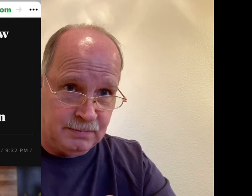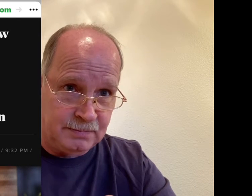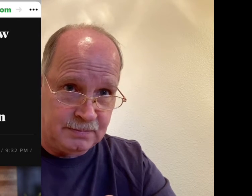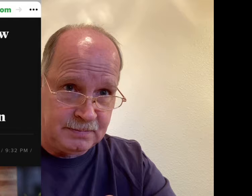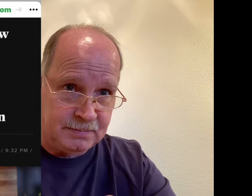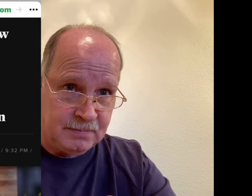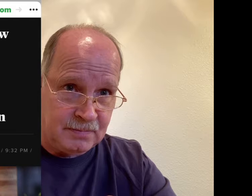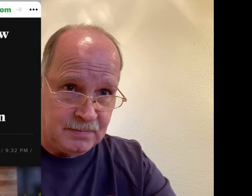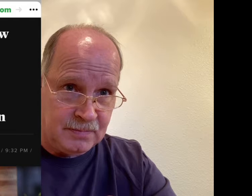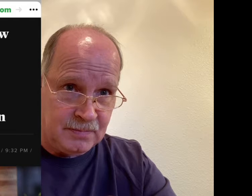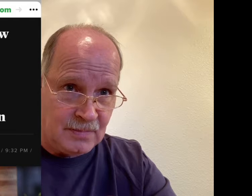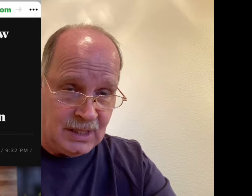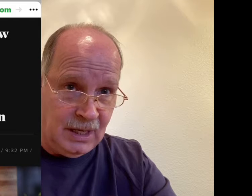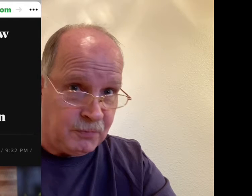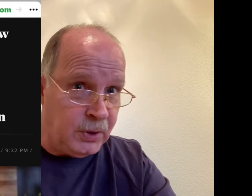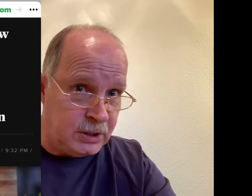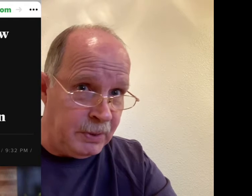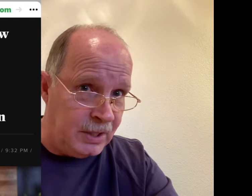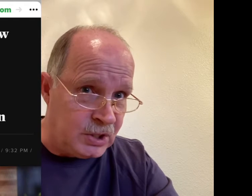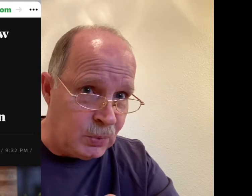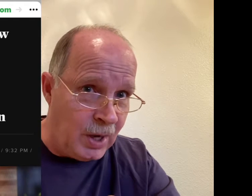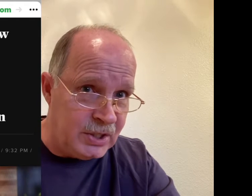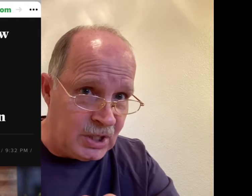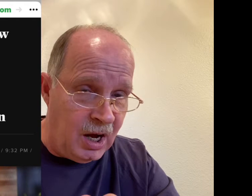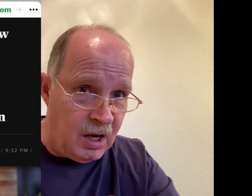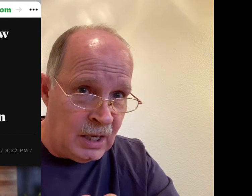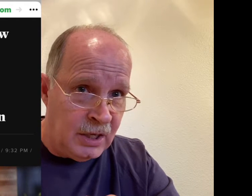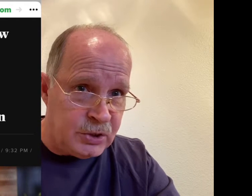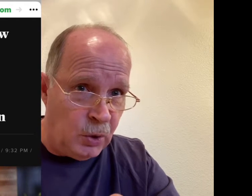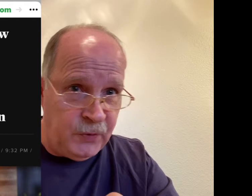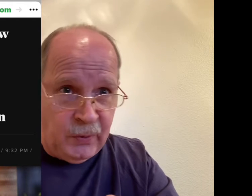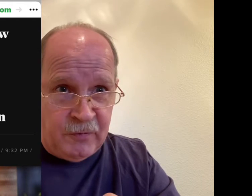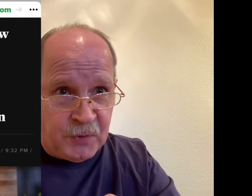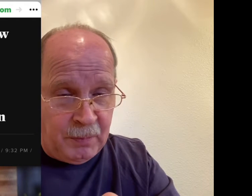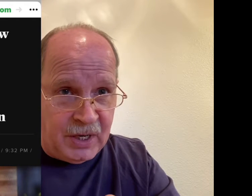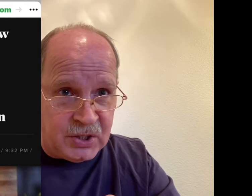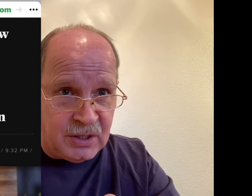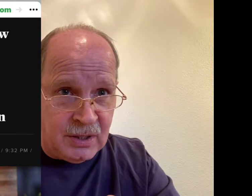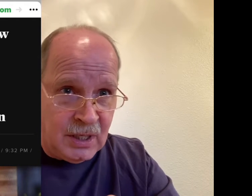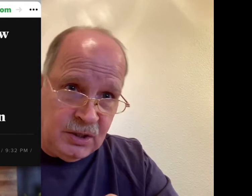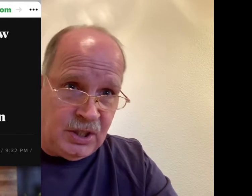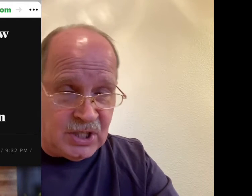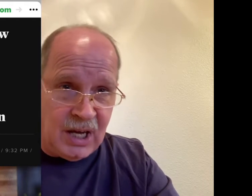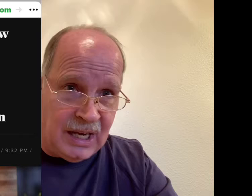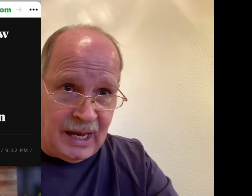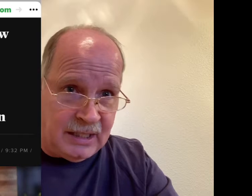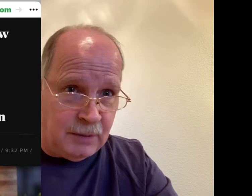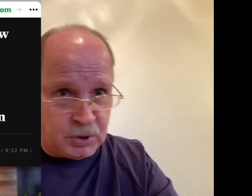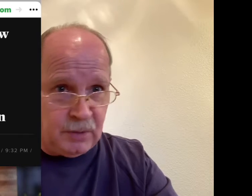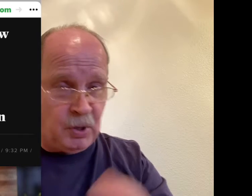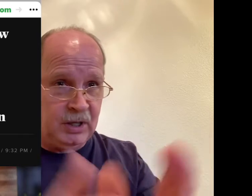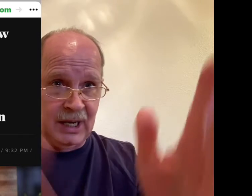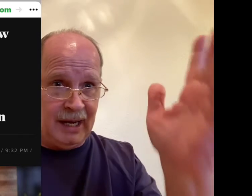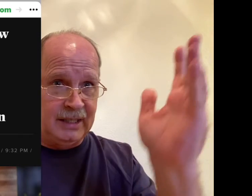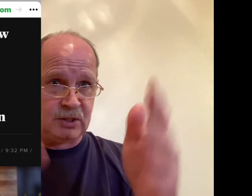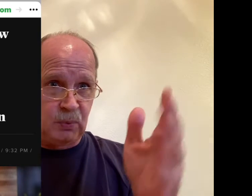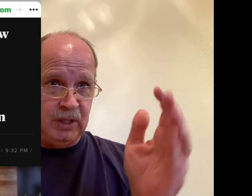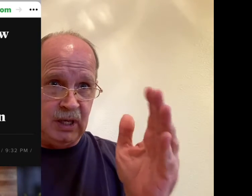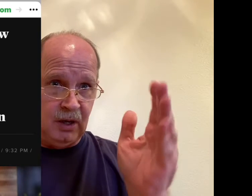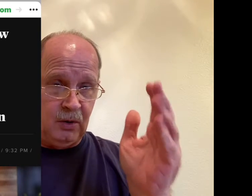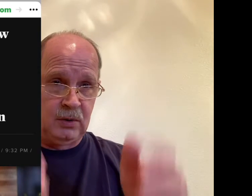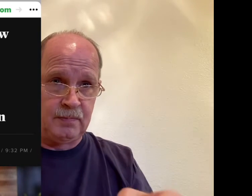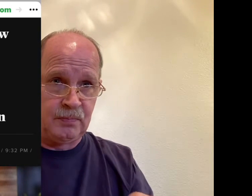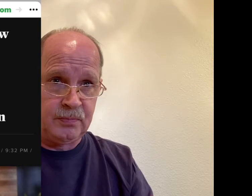misinformation. Yeah, free speech is what it's called. So if your information does not line up to the party line, as